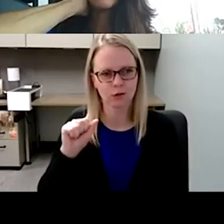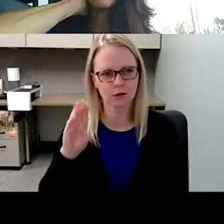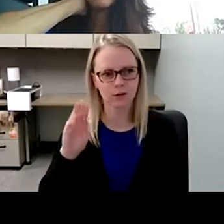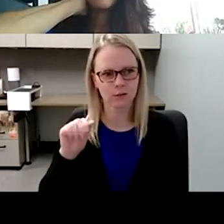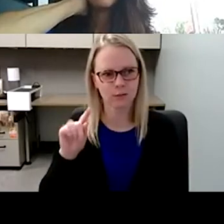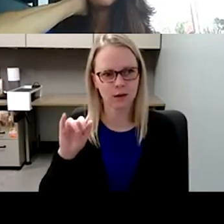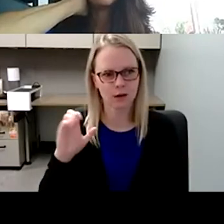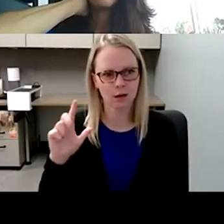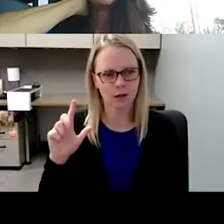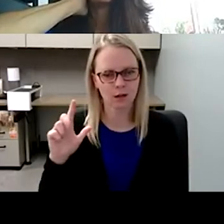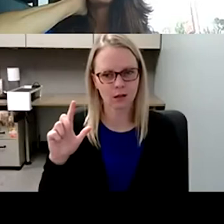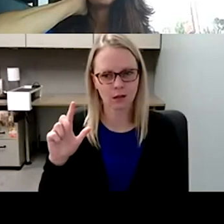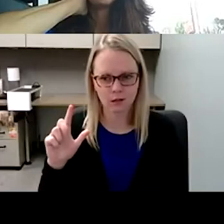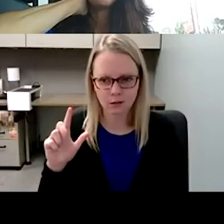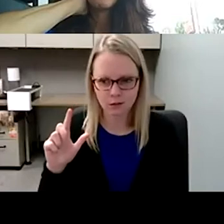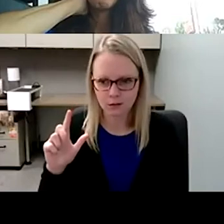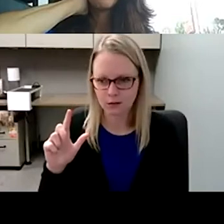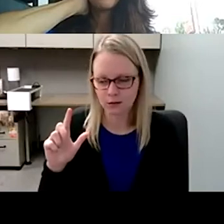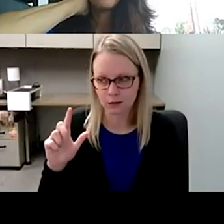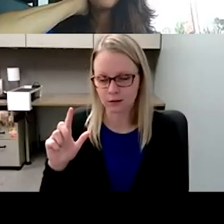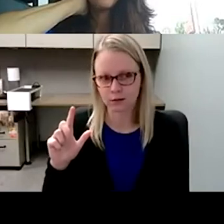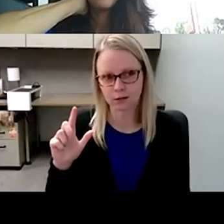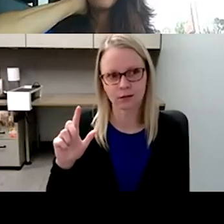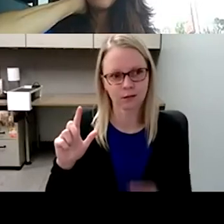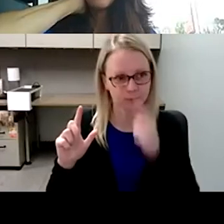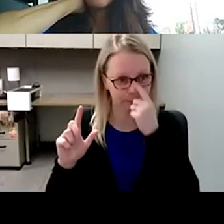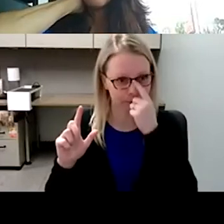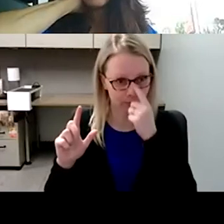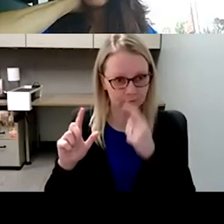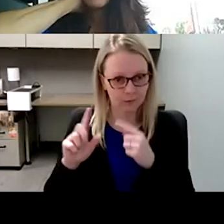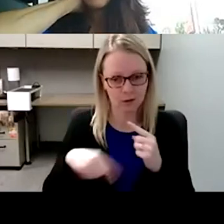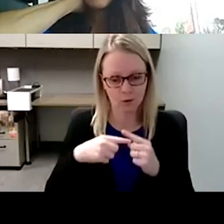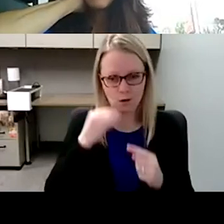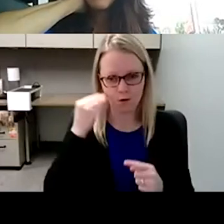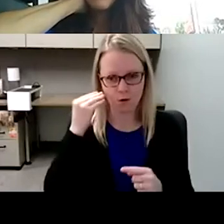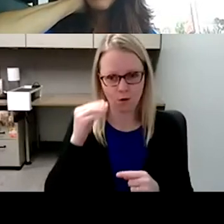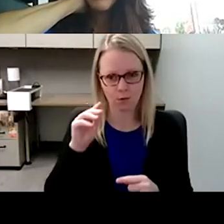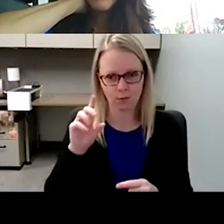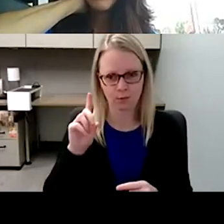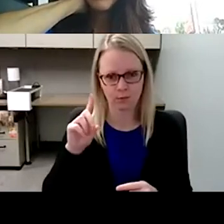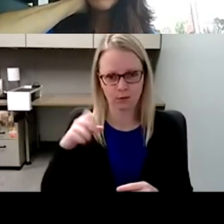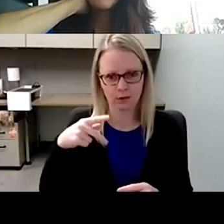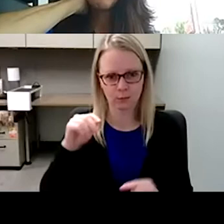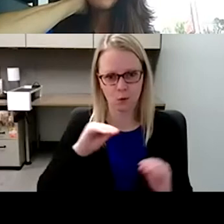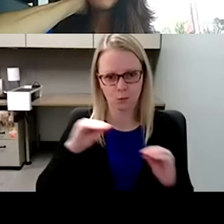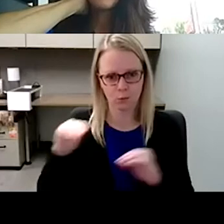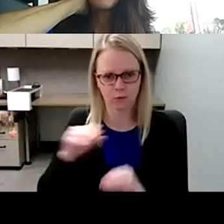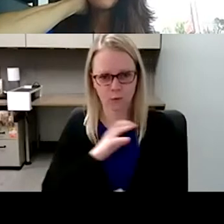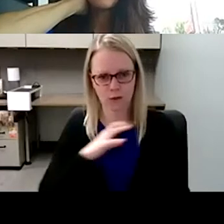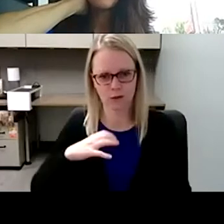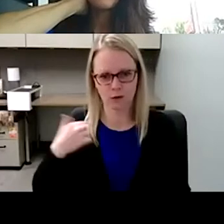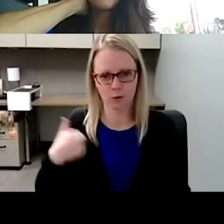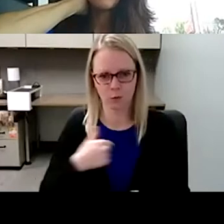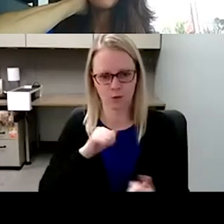bankruptcy. I was assigned on a retail client that when Home Depot moved into Cleveland was facing